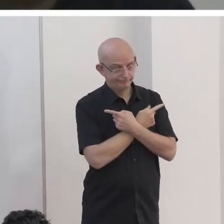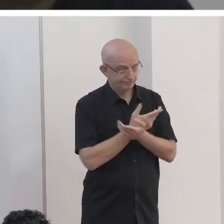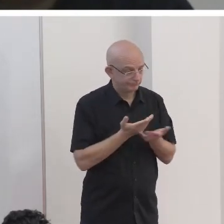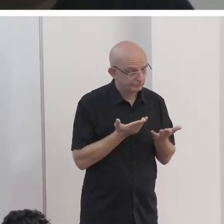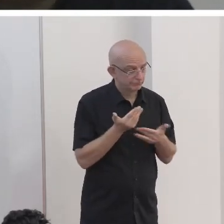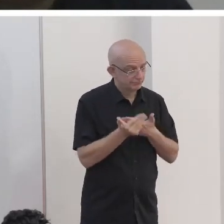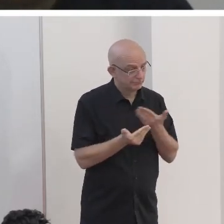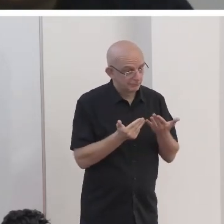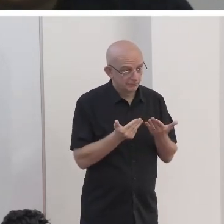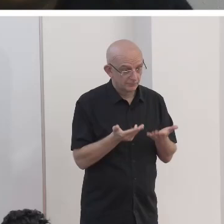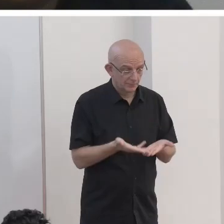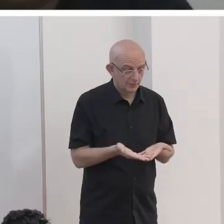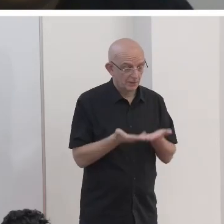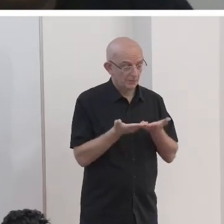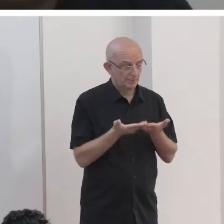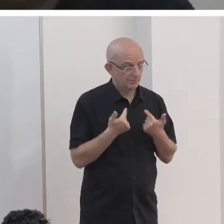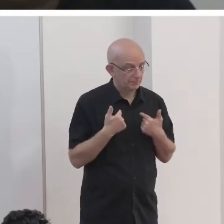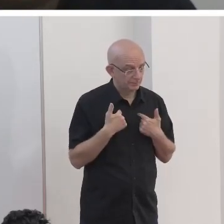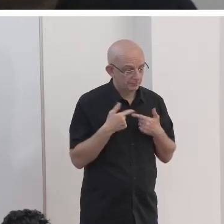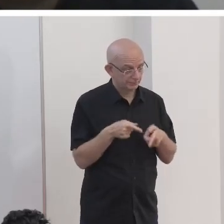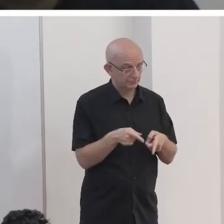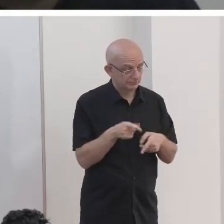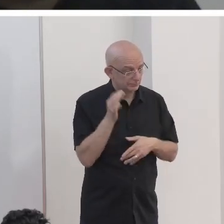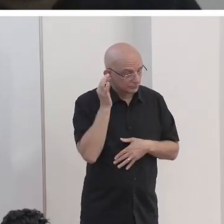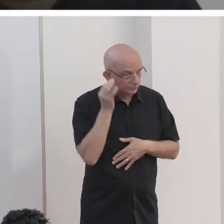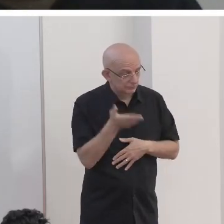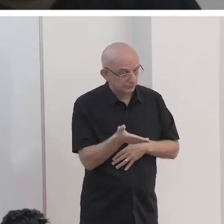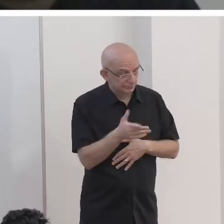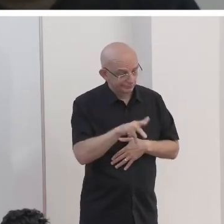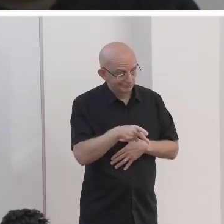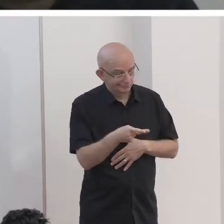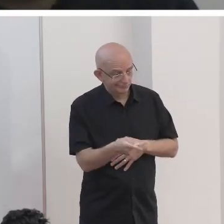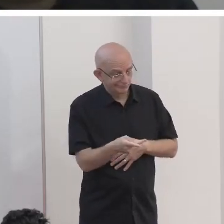disabled? Or that girl is only disabled? Give me the answer.